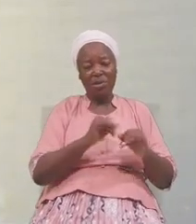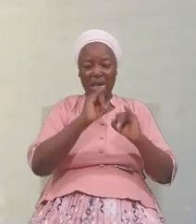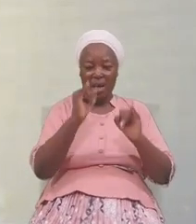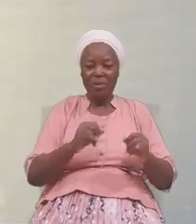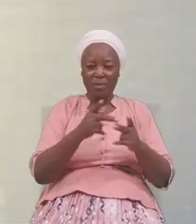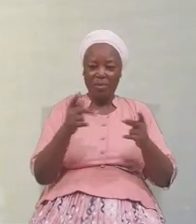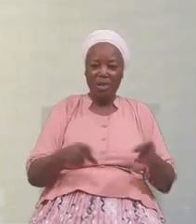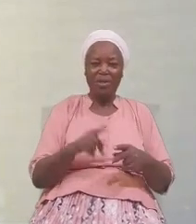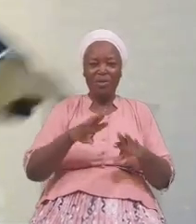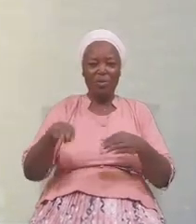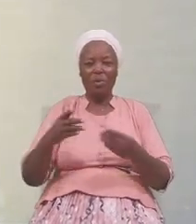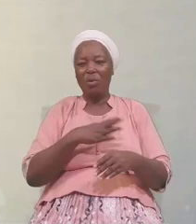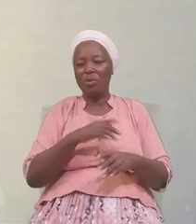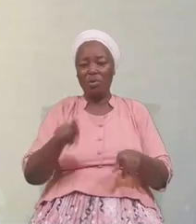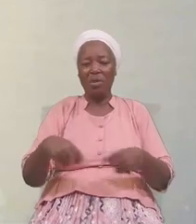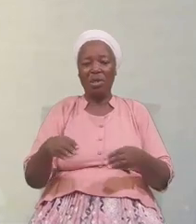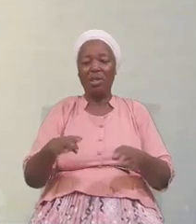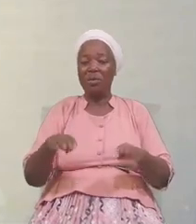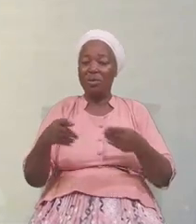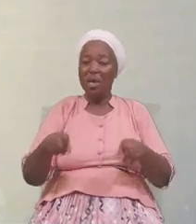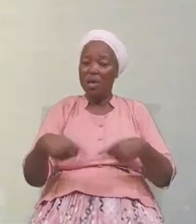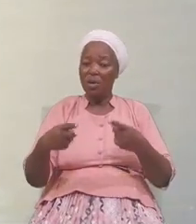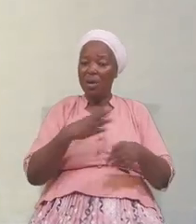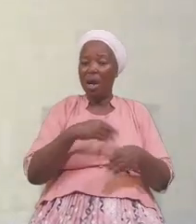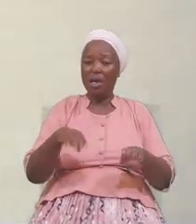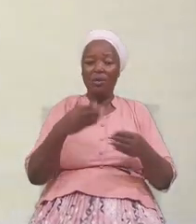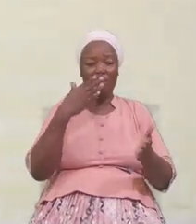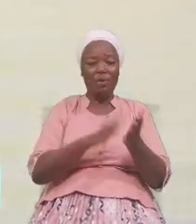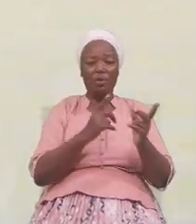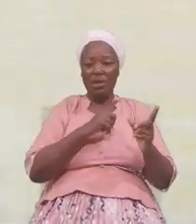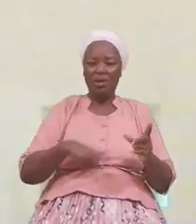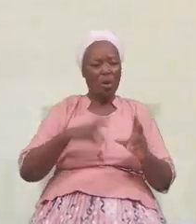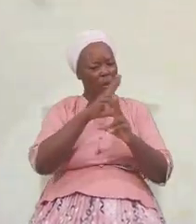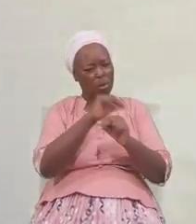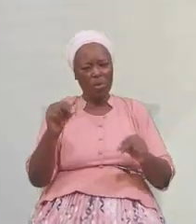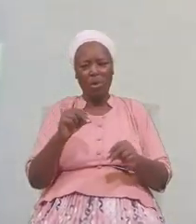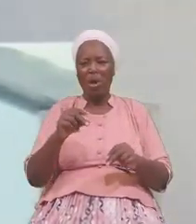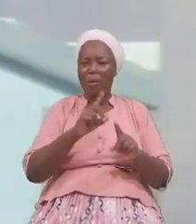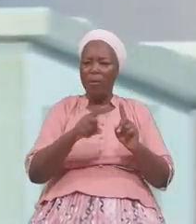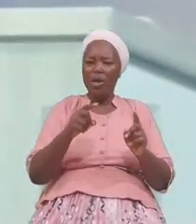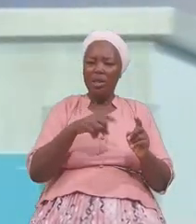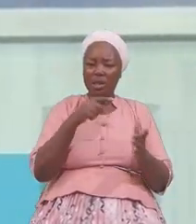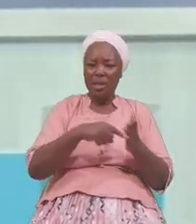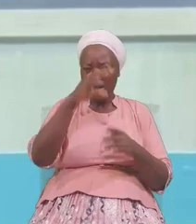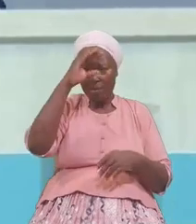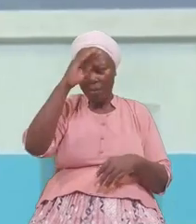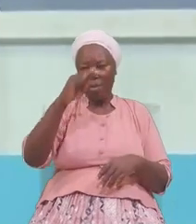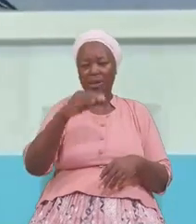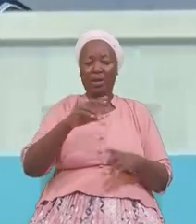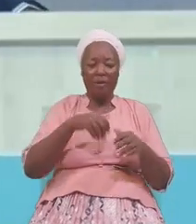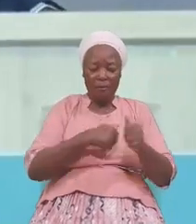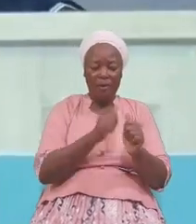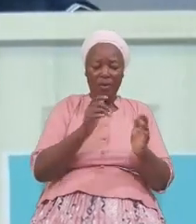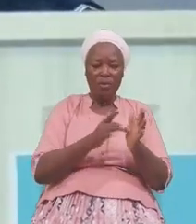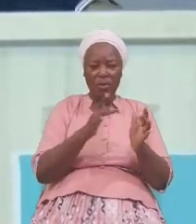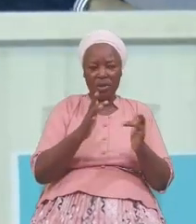and give praise to God. No, he followed Jesus in the way. If